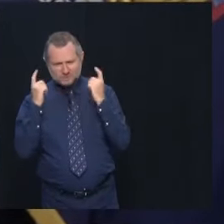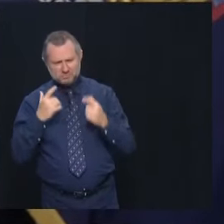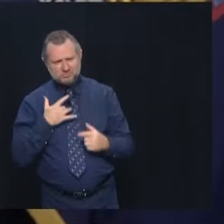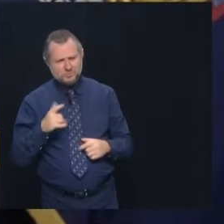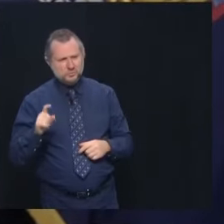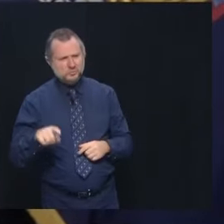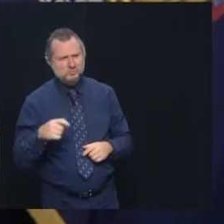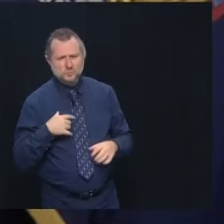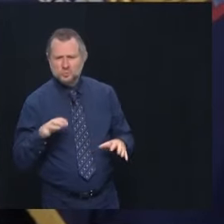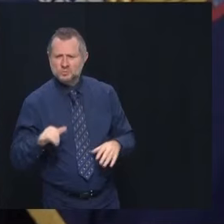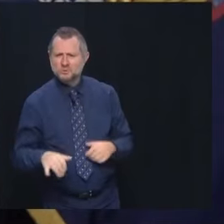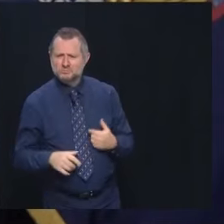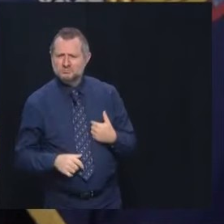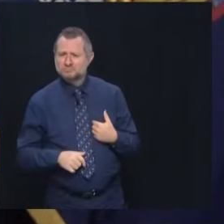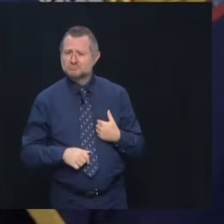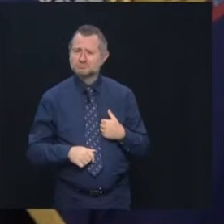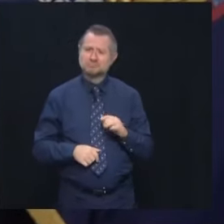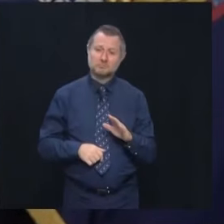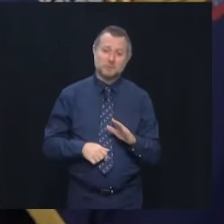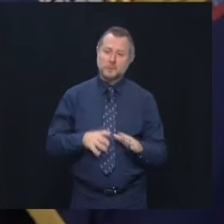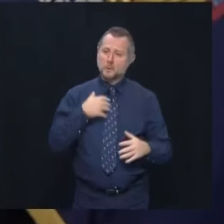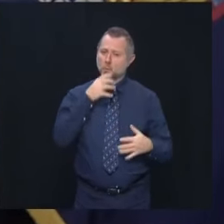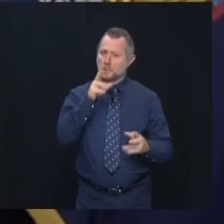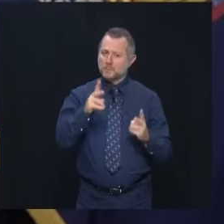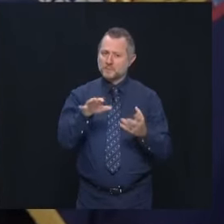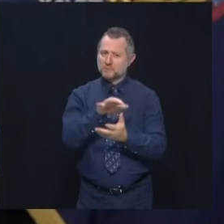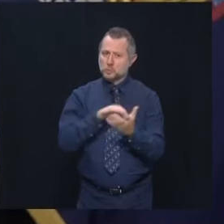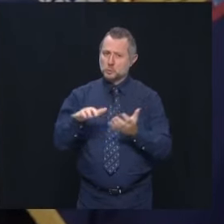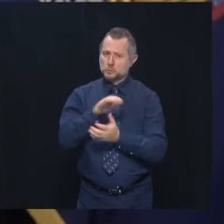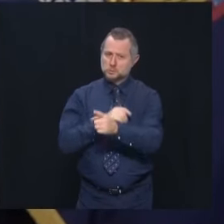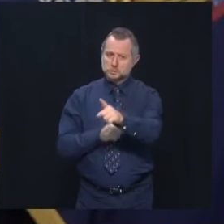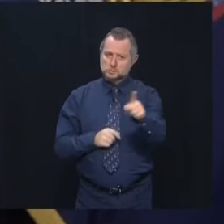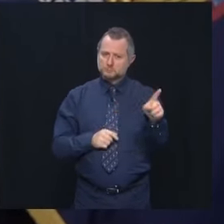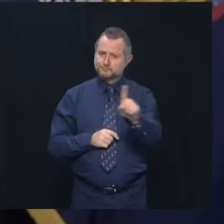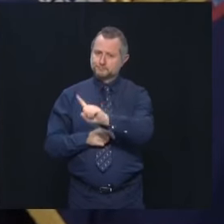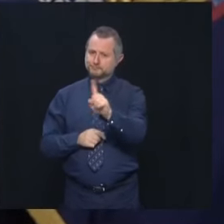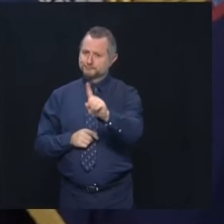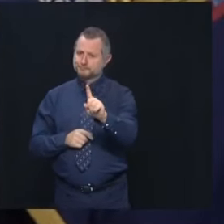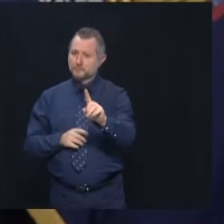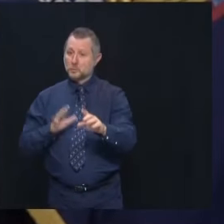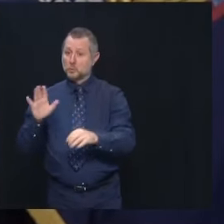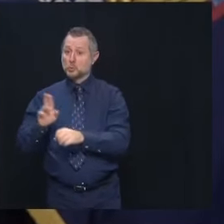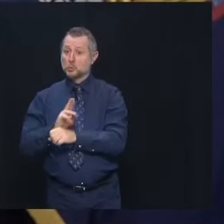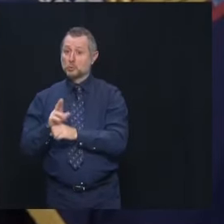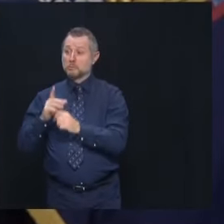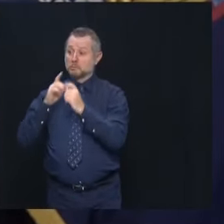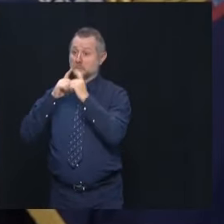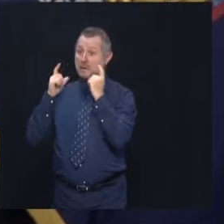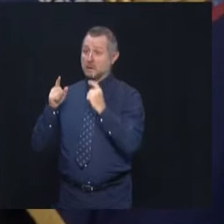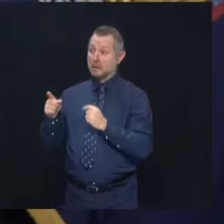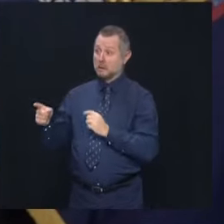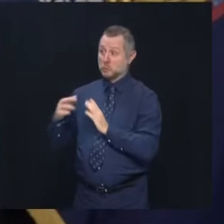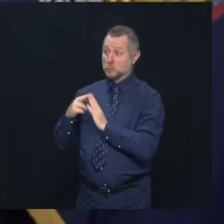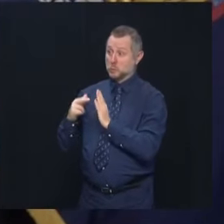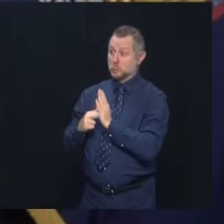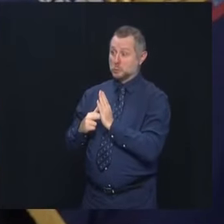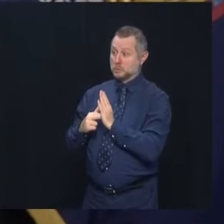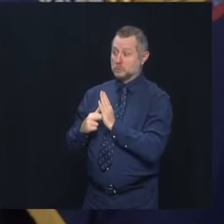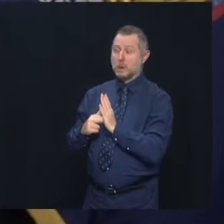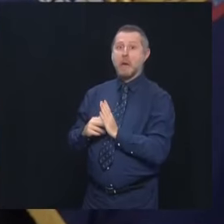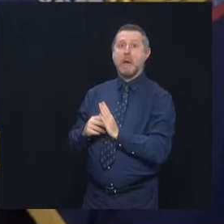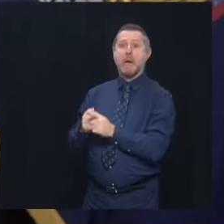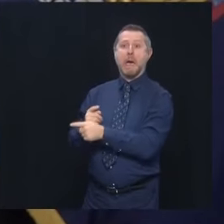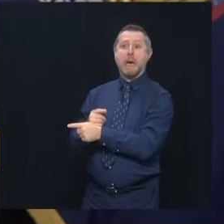Don't confuse people by putting forth your own mask-wearing rules. Do that with